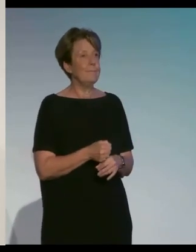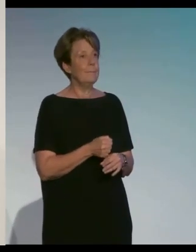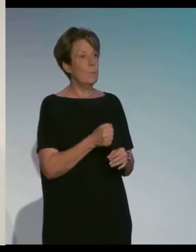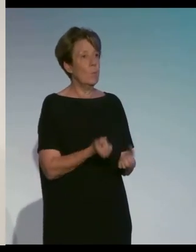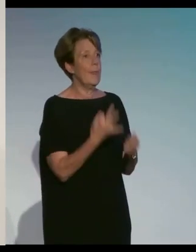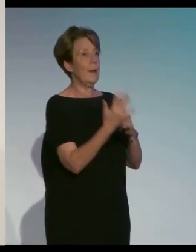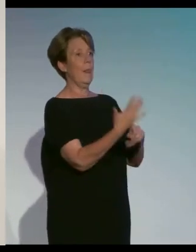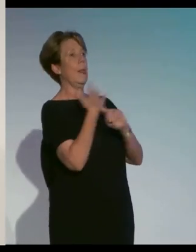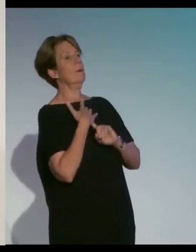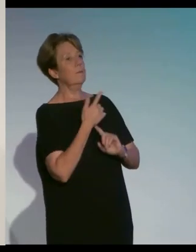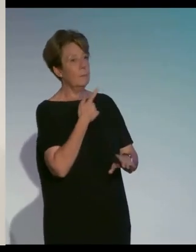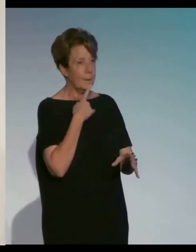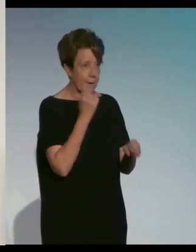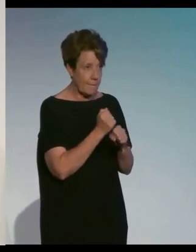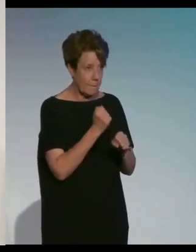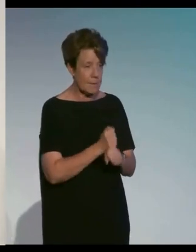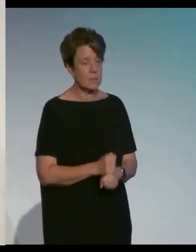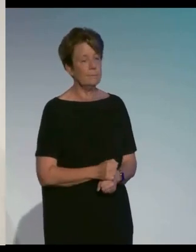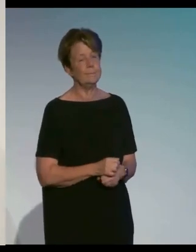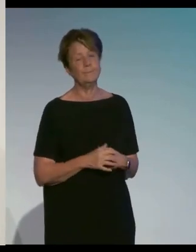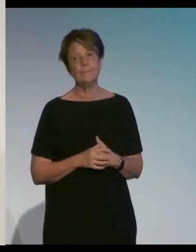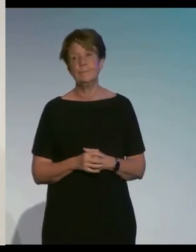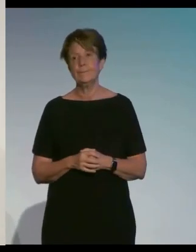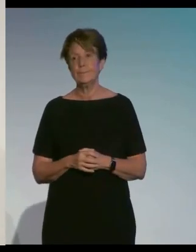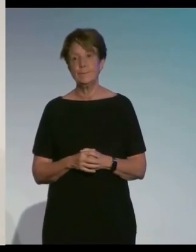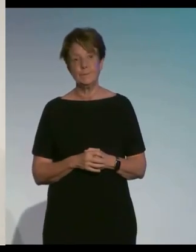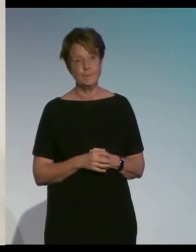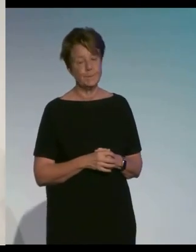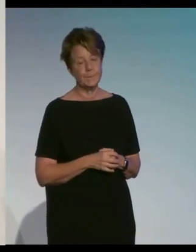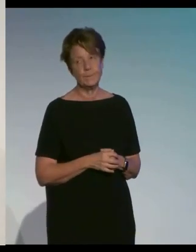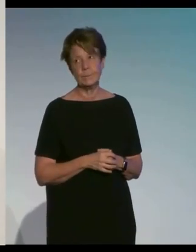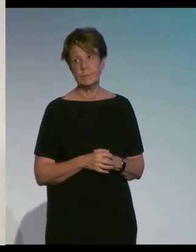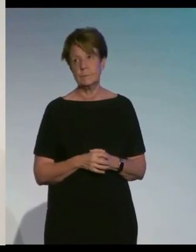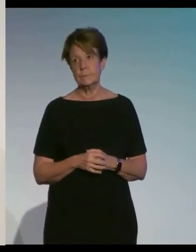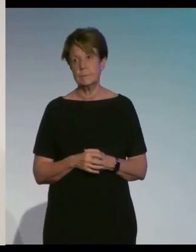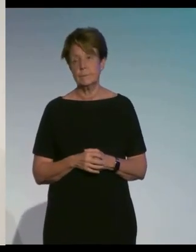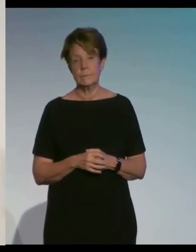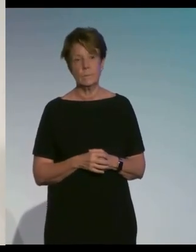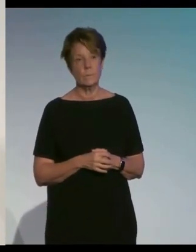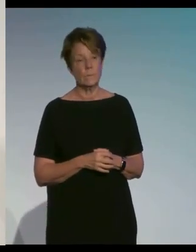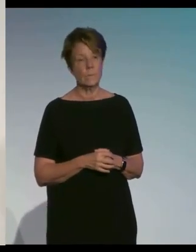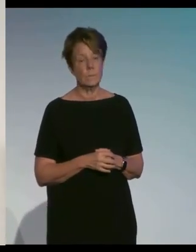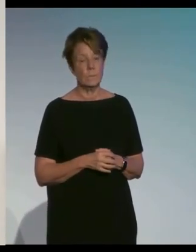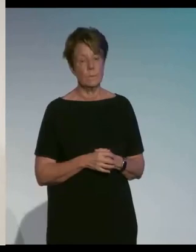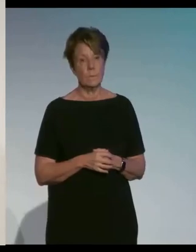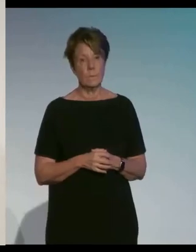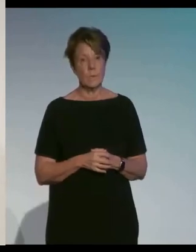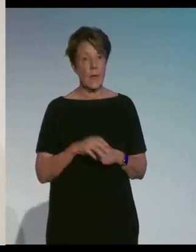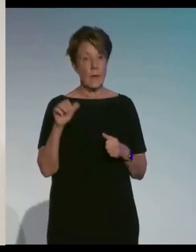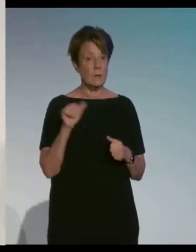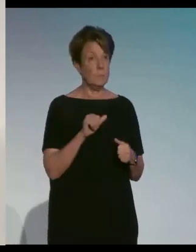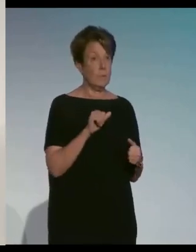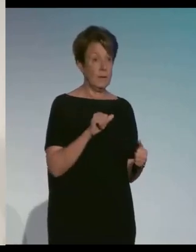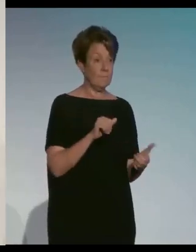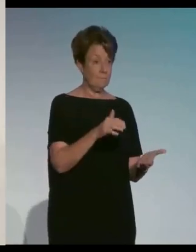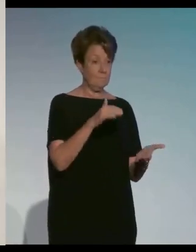any reason to, you know, harass us or discriminate against us, and that I should be awarded all this stuff. And